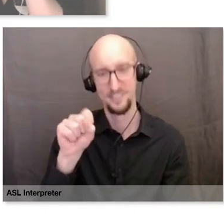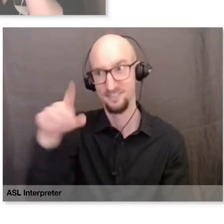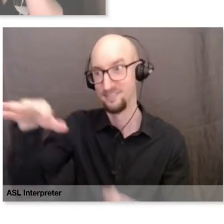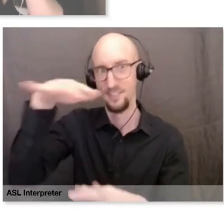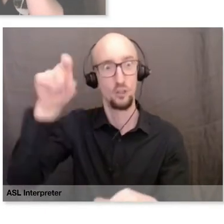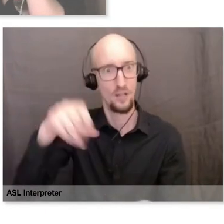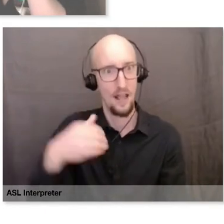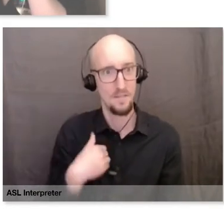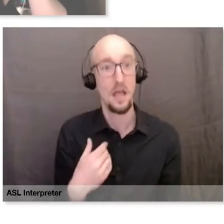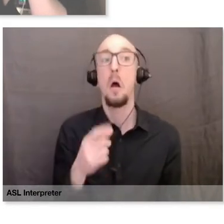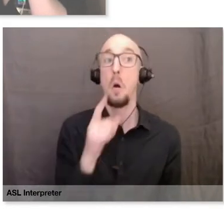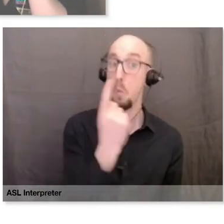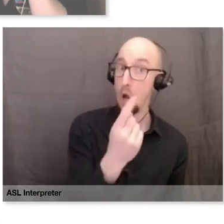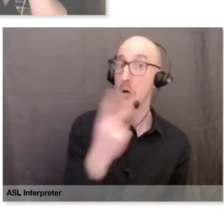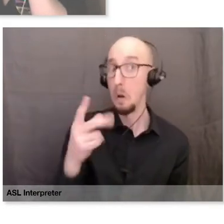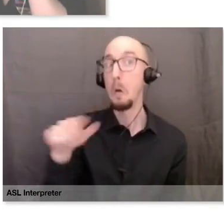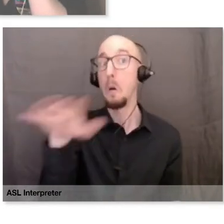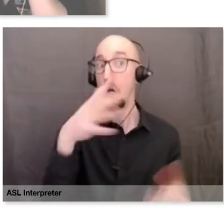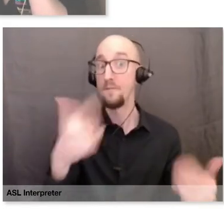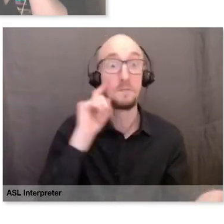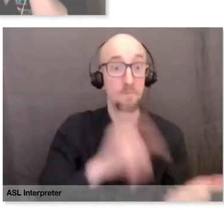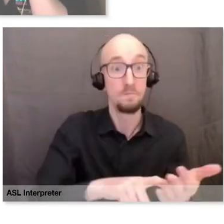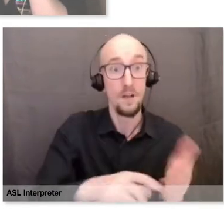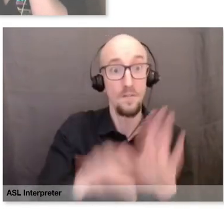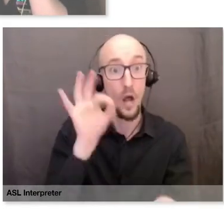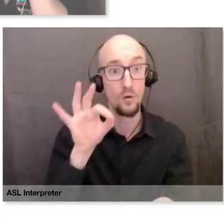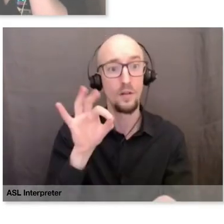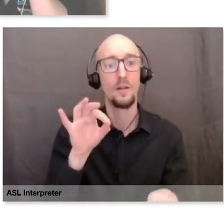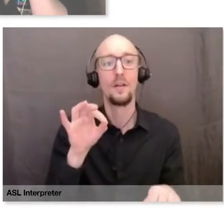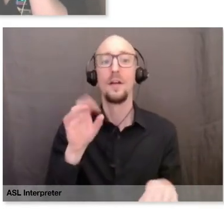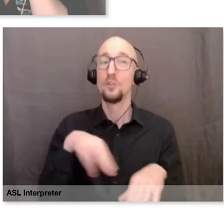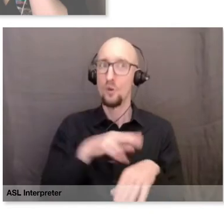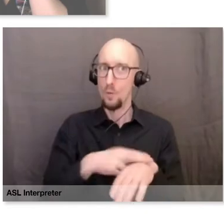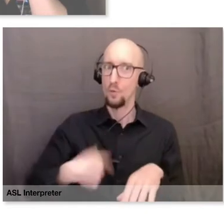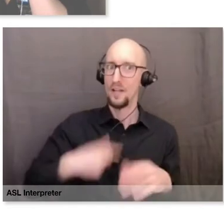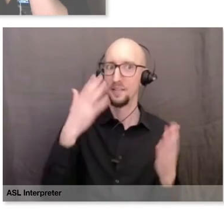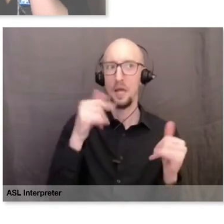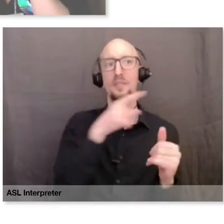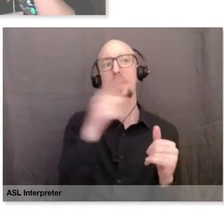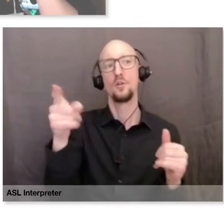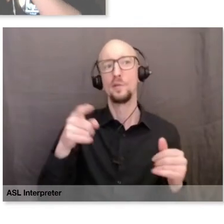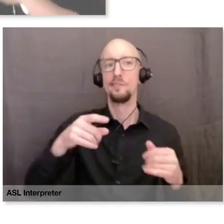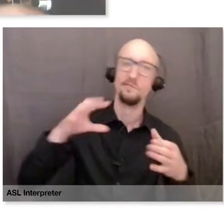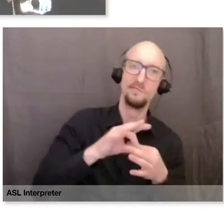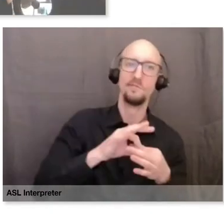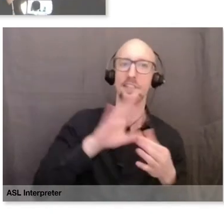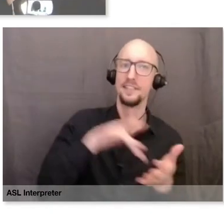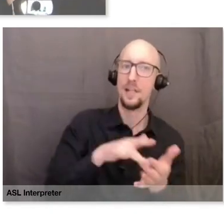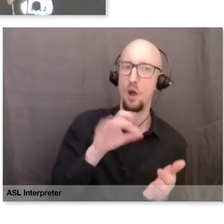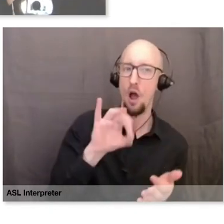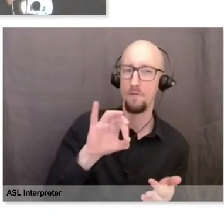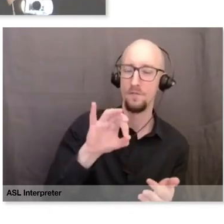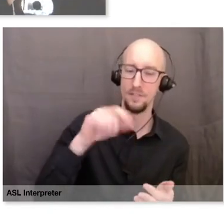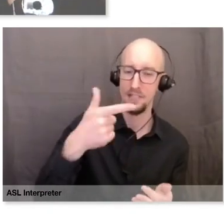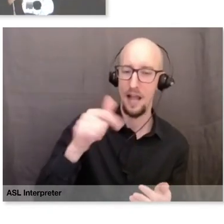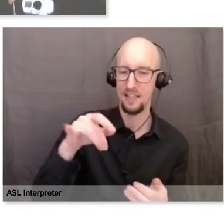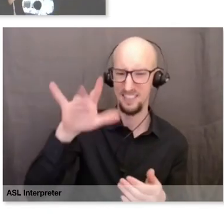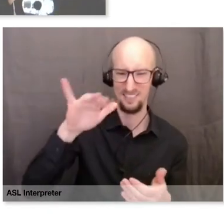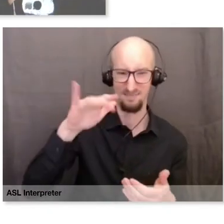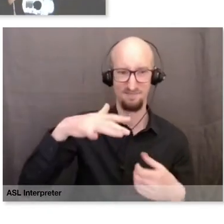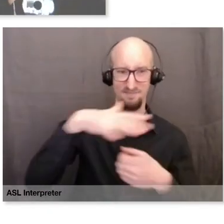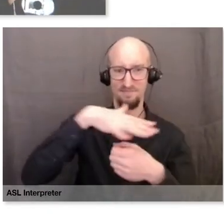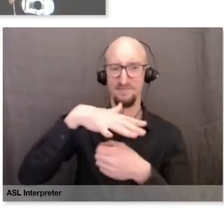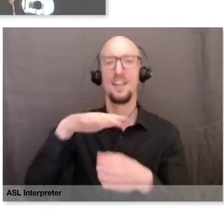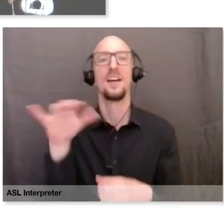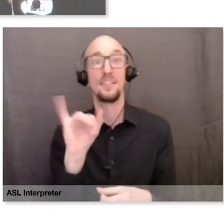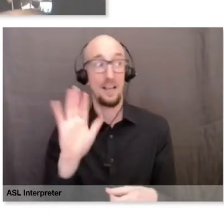two have been found, because normally we expect all these black holes to be anchored to the centers of galaxies, like, our own galaxy harbors